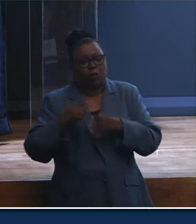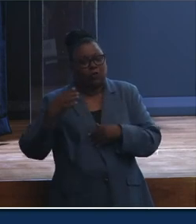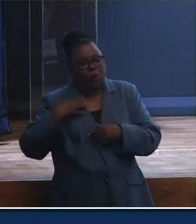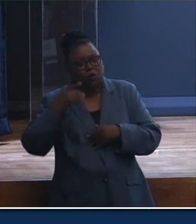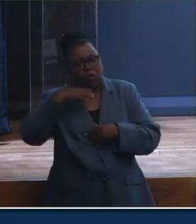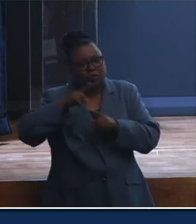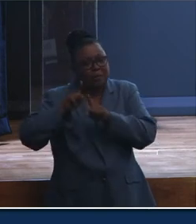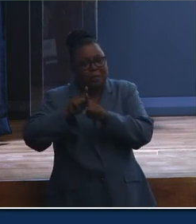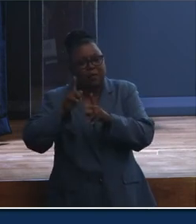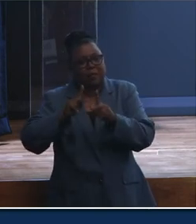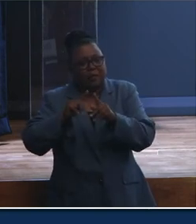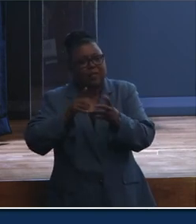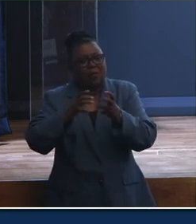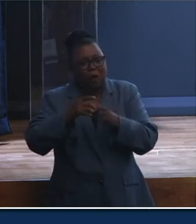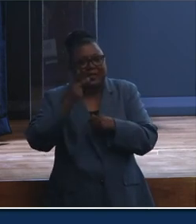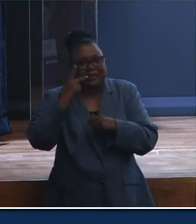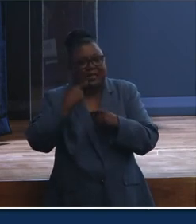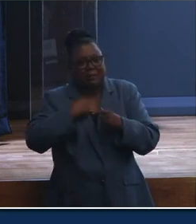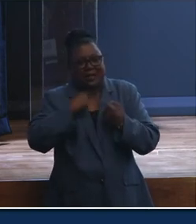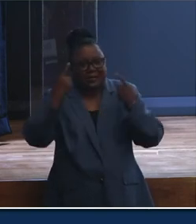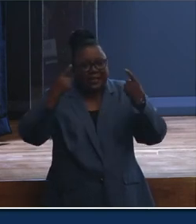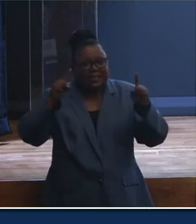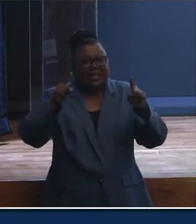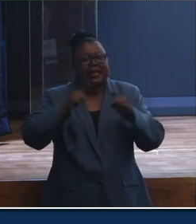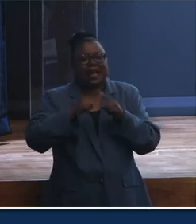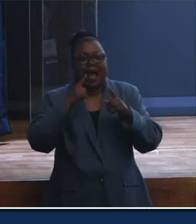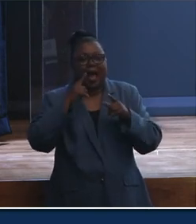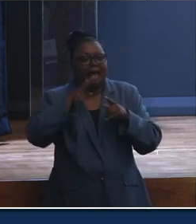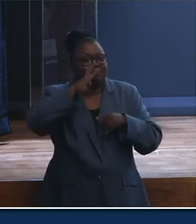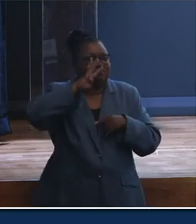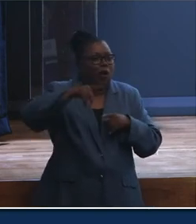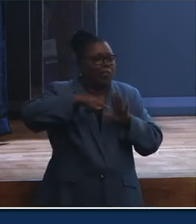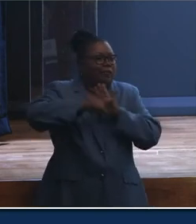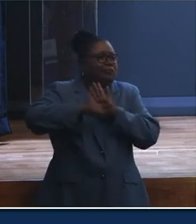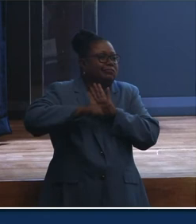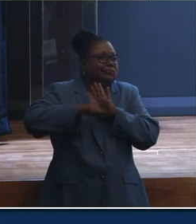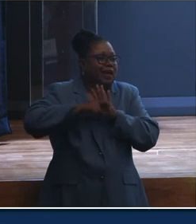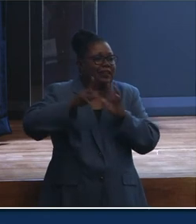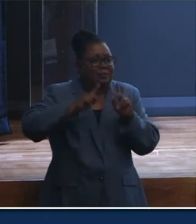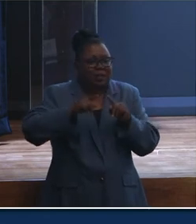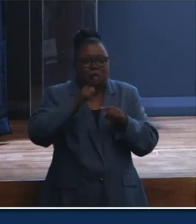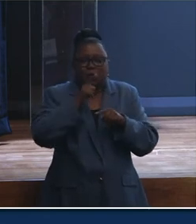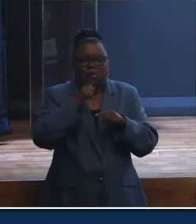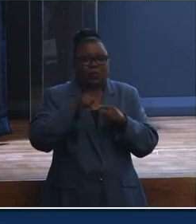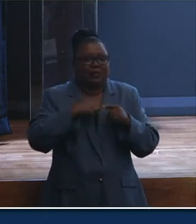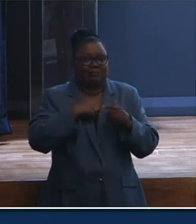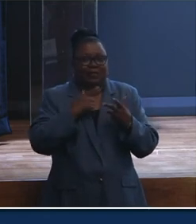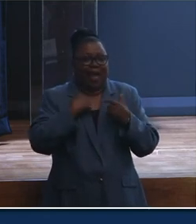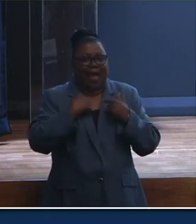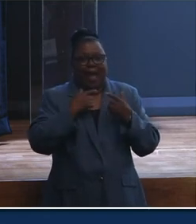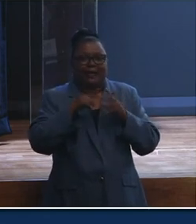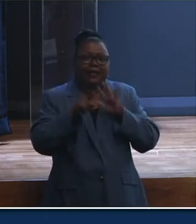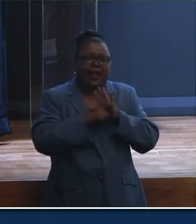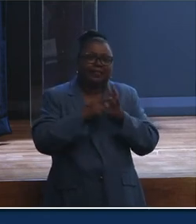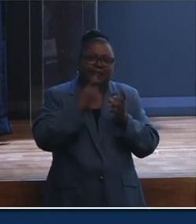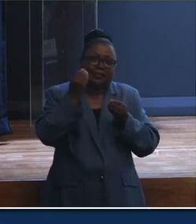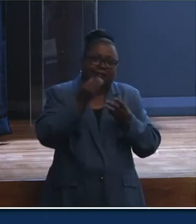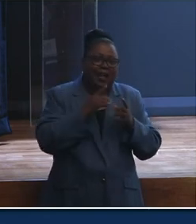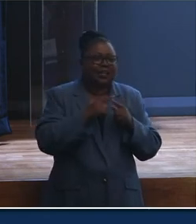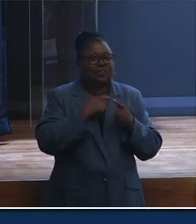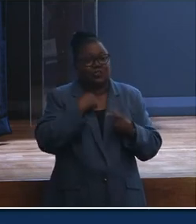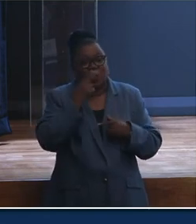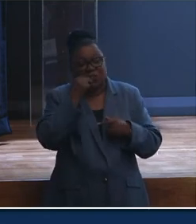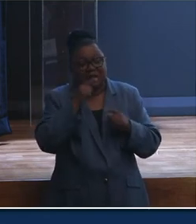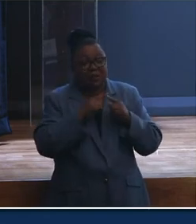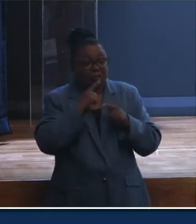those mentors, those people that wanted to see me succeed, and I tuned out all the naysayers. I tuned out the people that, you know, had negative things to say. And it's so